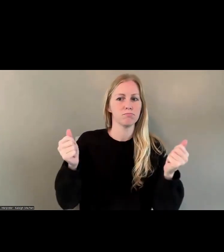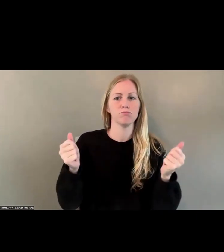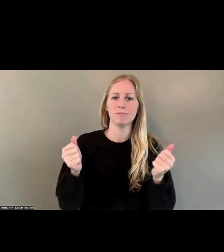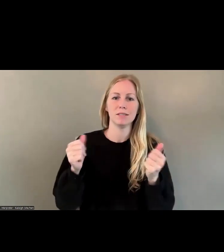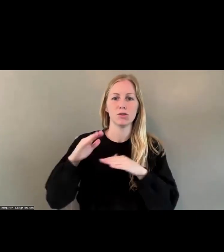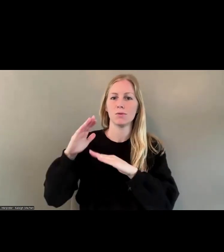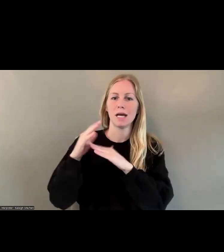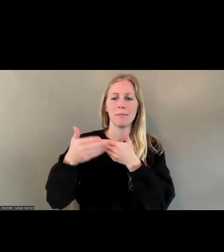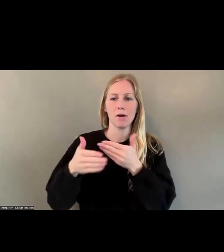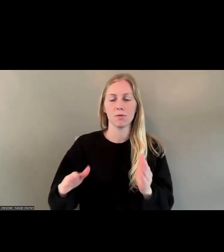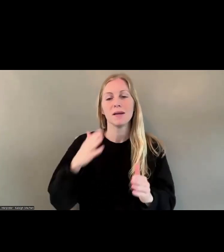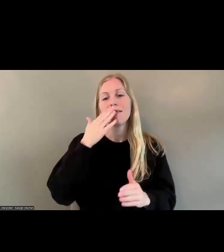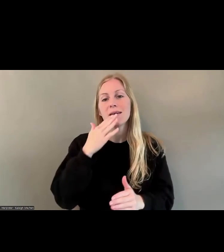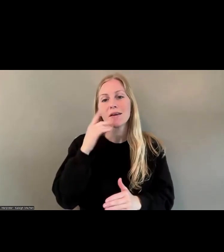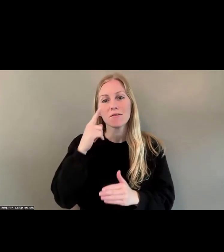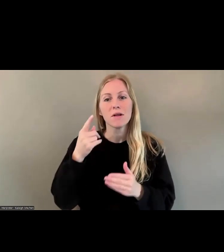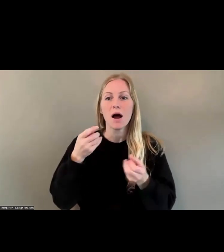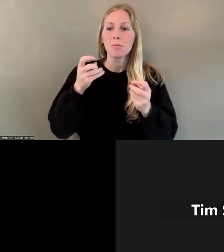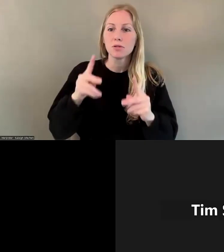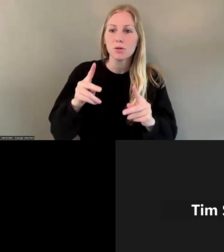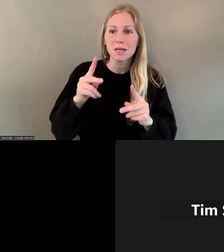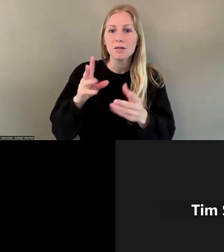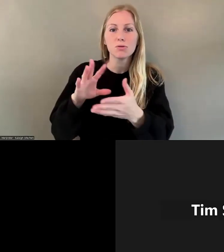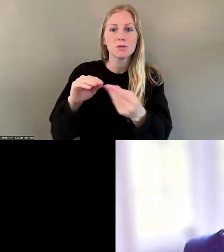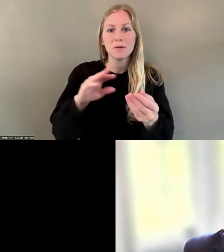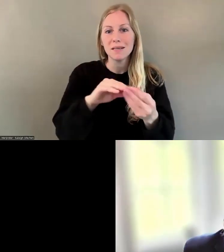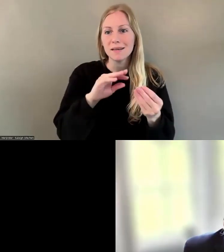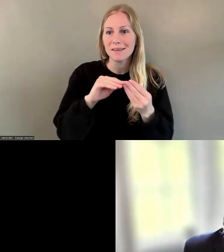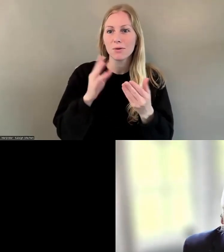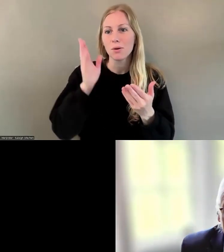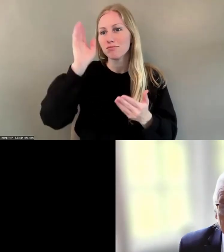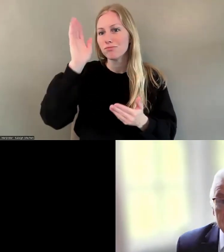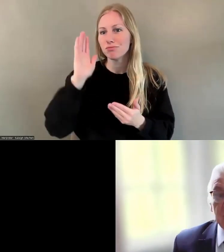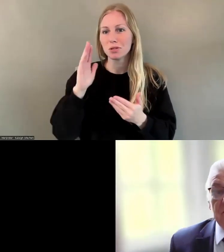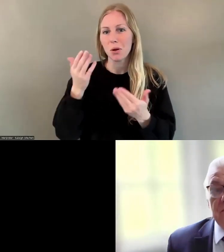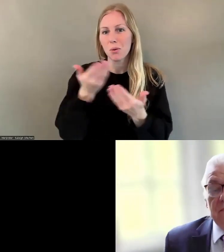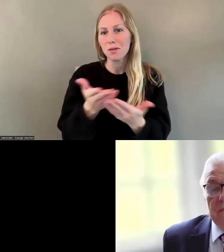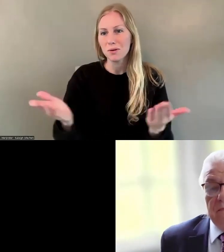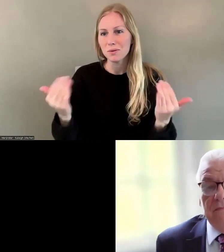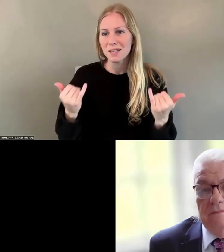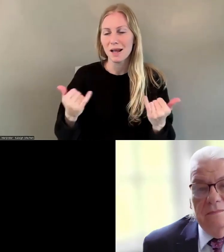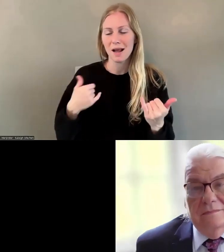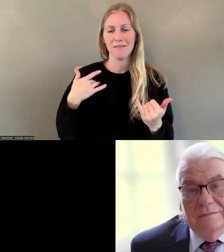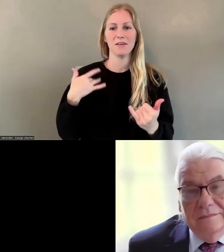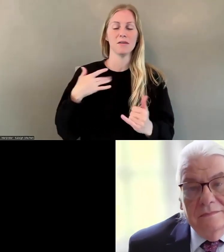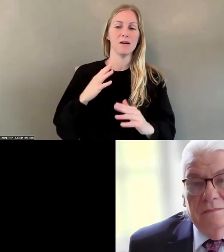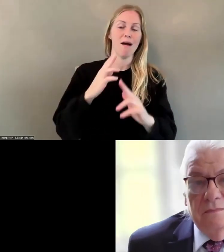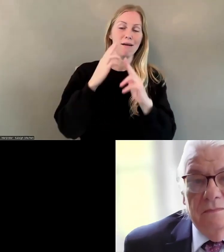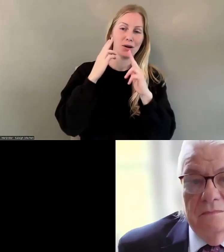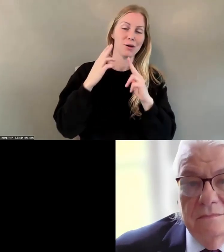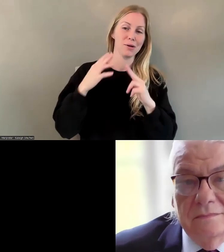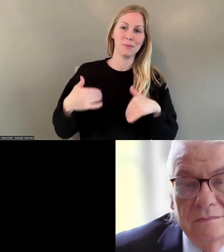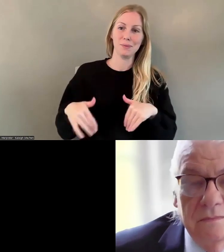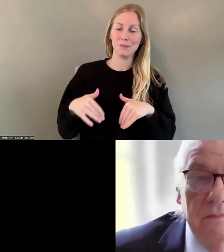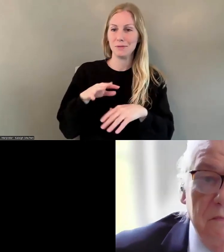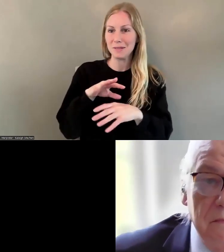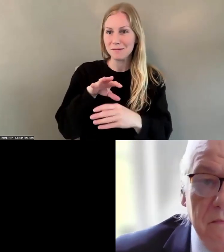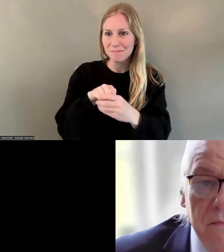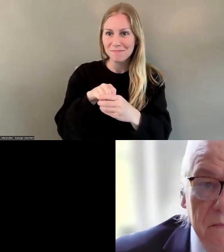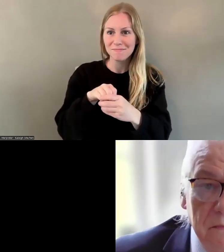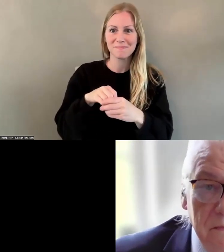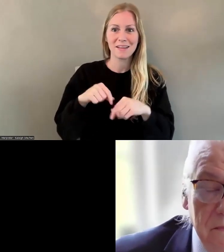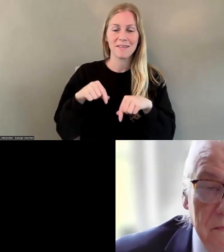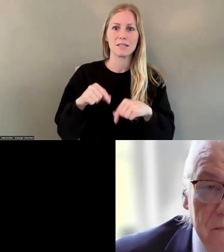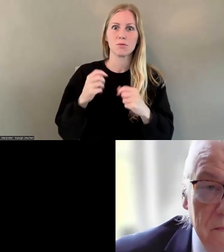for the opportunity to speak with you today. I feel very honored to be a part of this, and there's so much